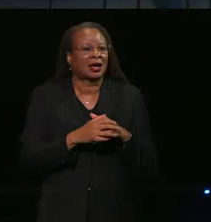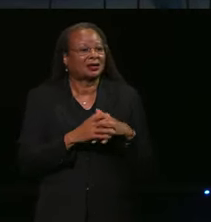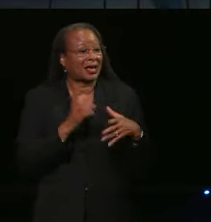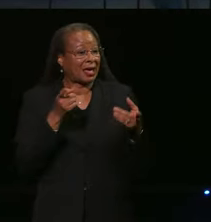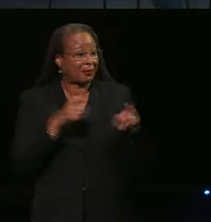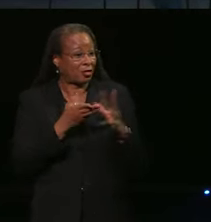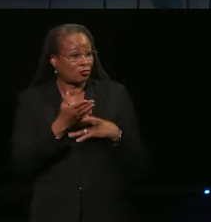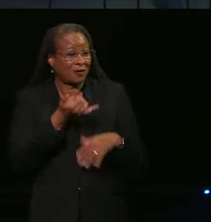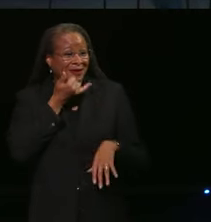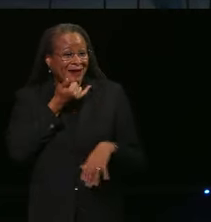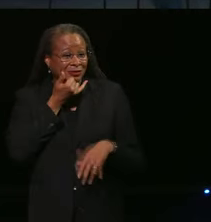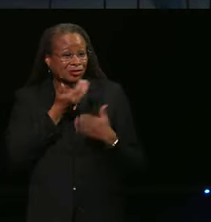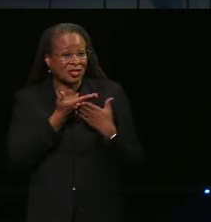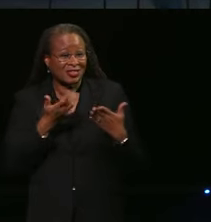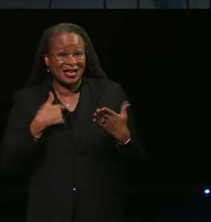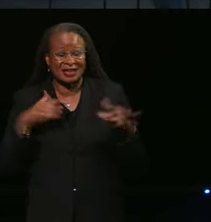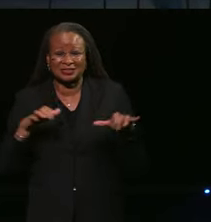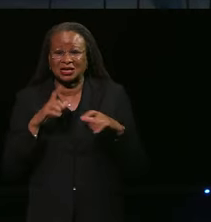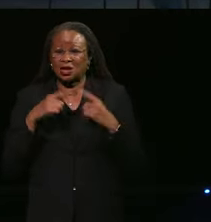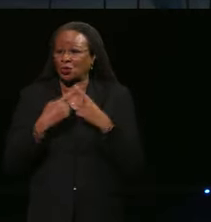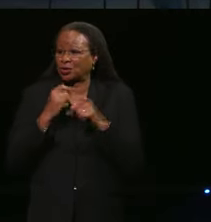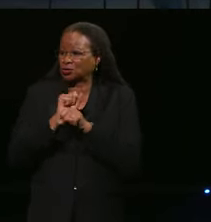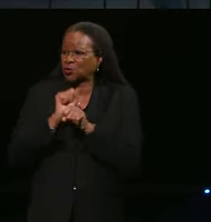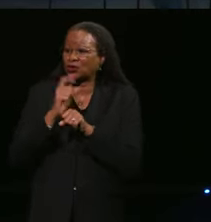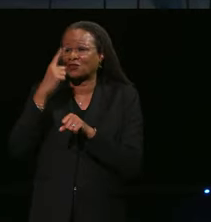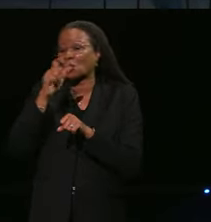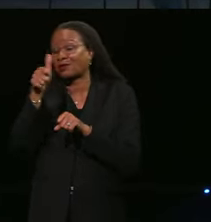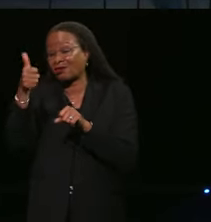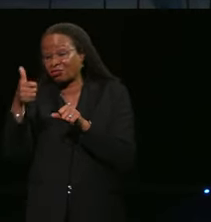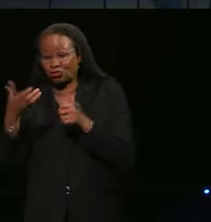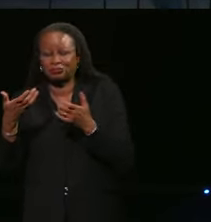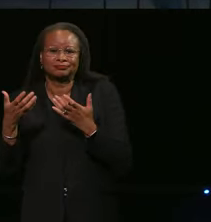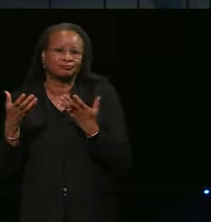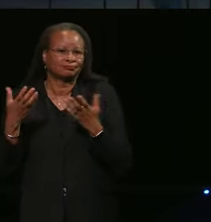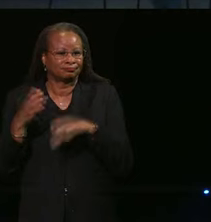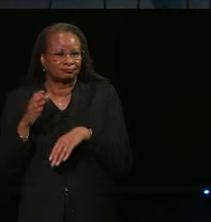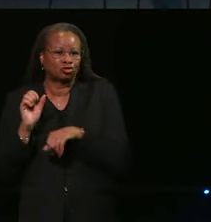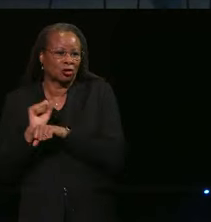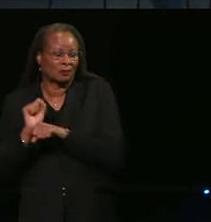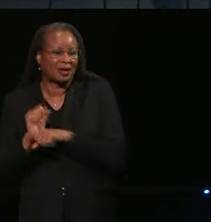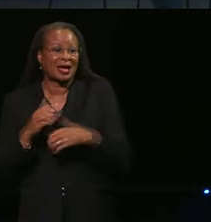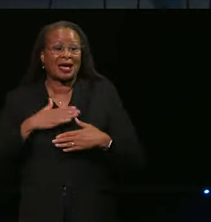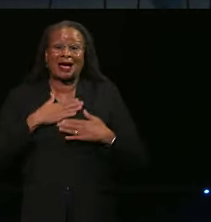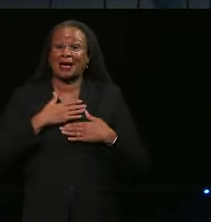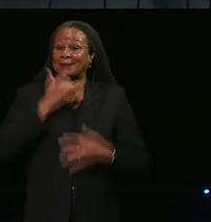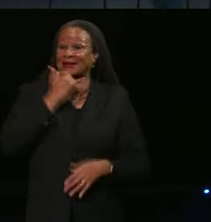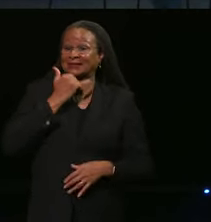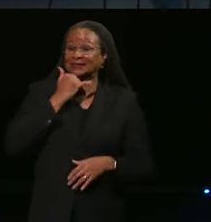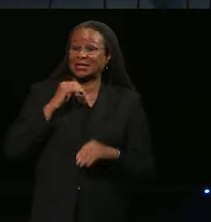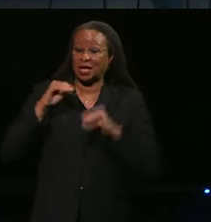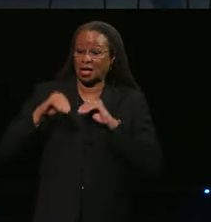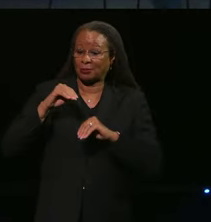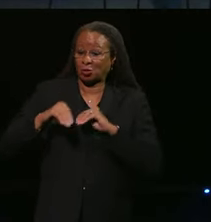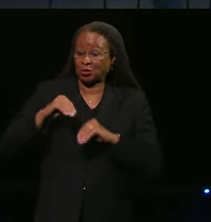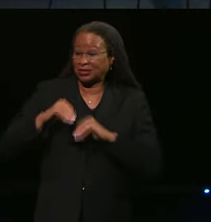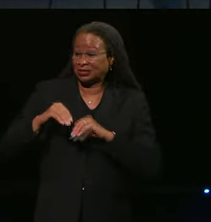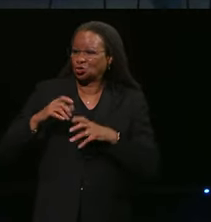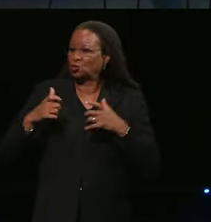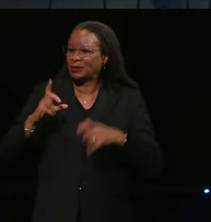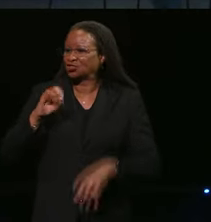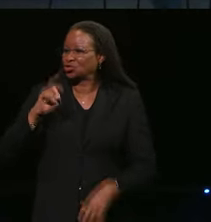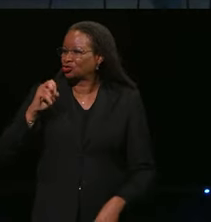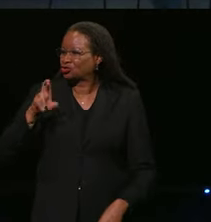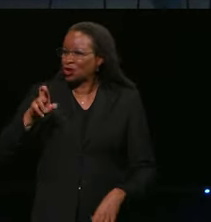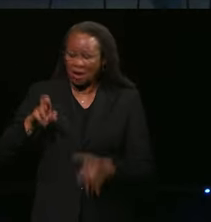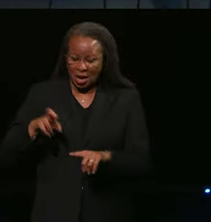accidental thing that I did when I was working for somebody else, a happy accident of putting in too much deadener by mistake.